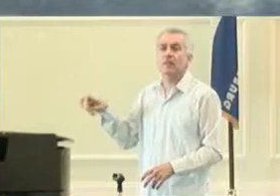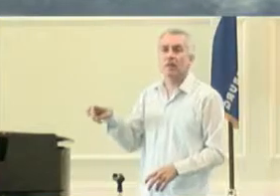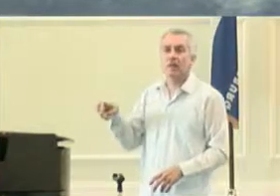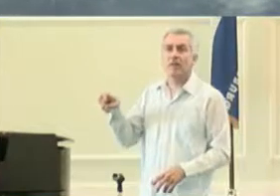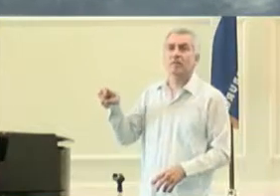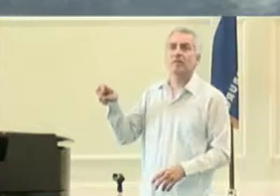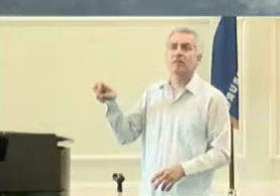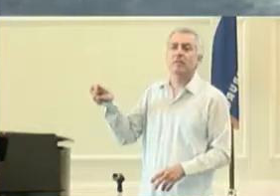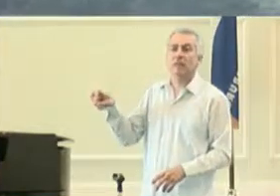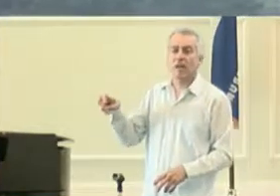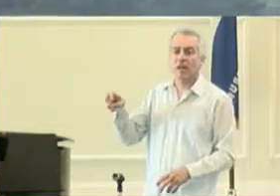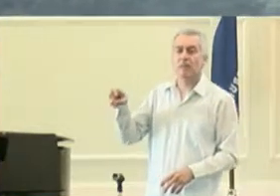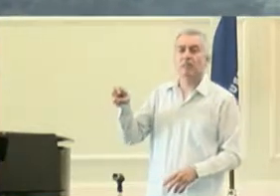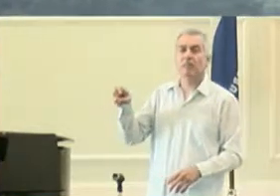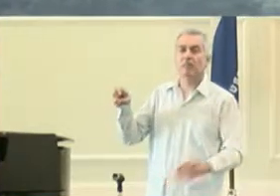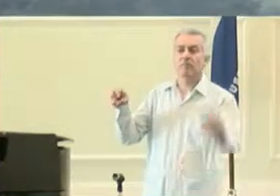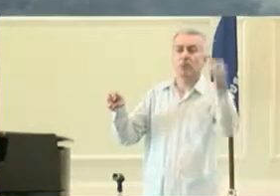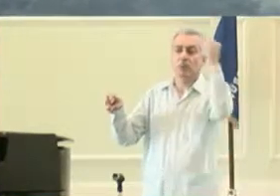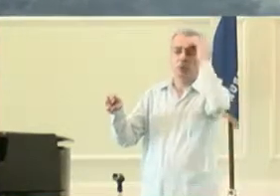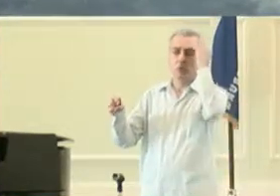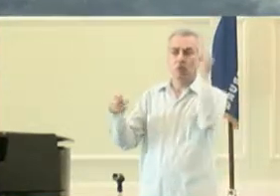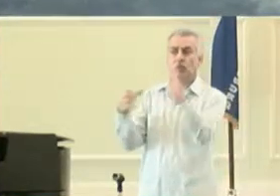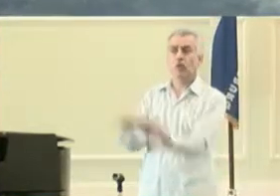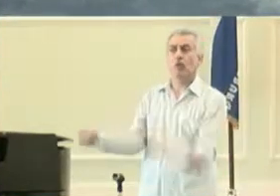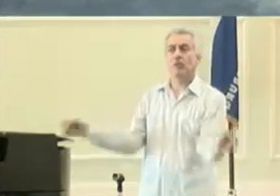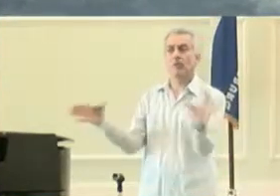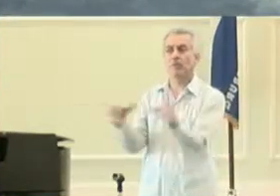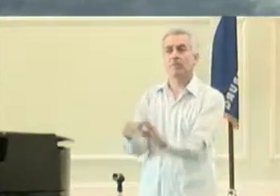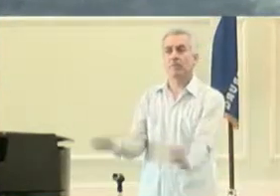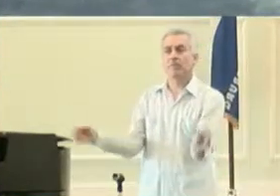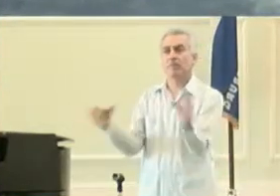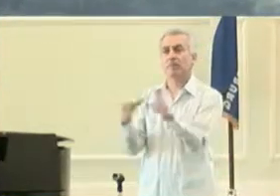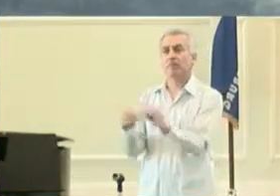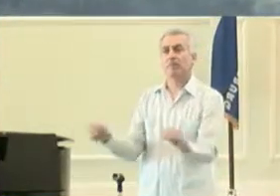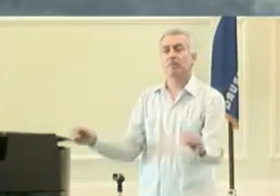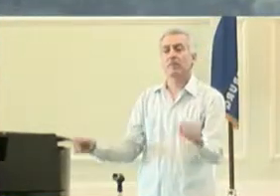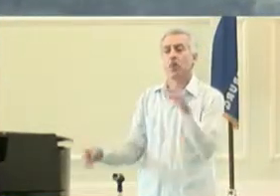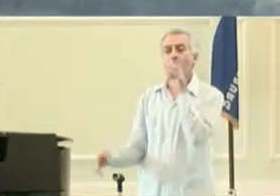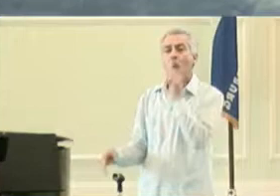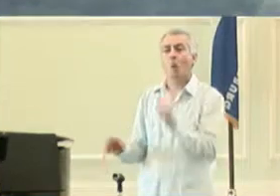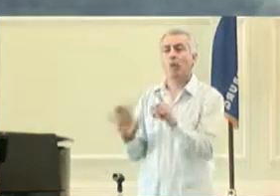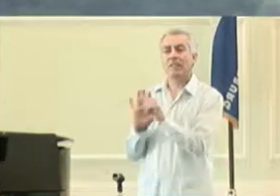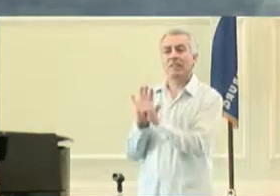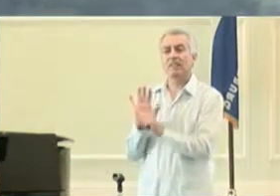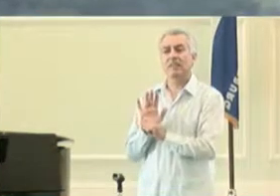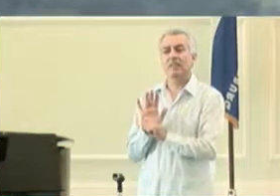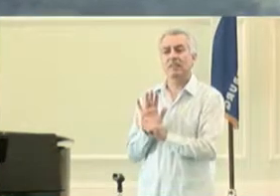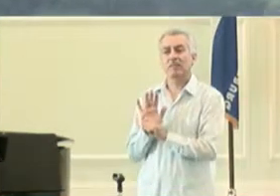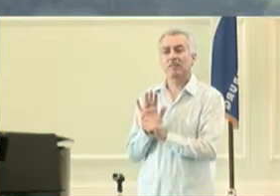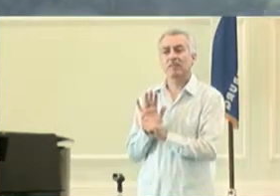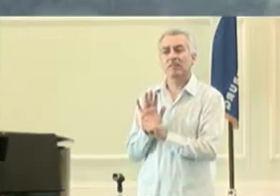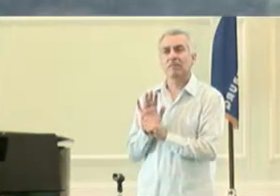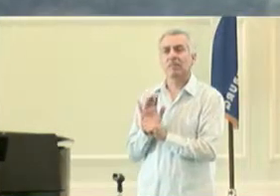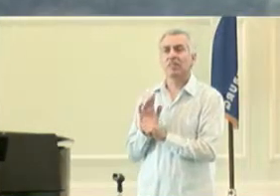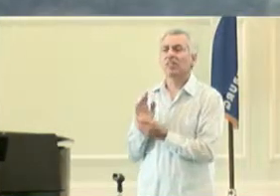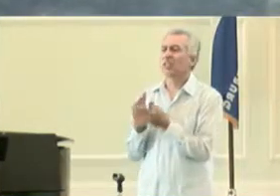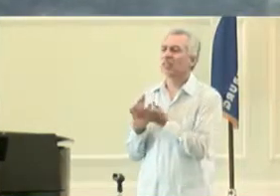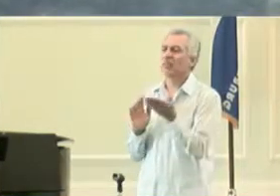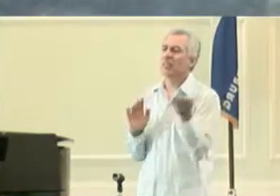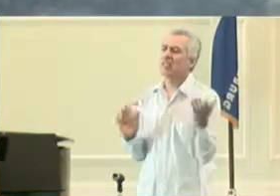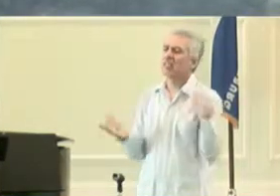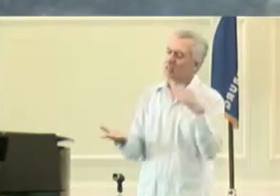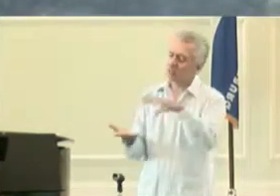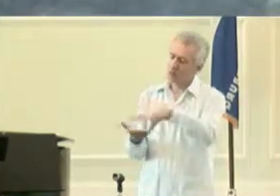as you know the story, as you read the book of Exodus and other books there in the Old Testament, there were some things that they needed to